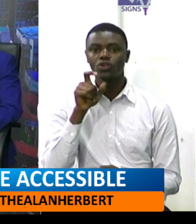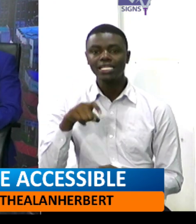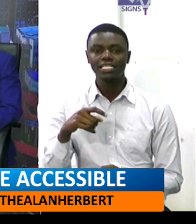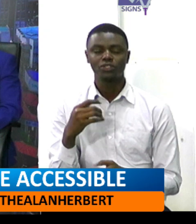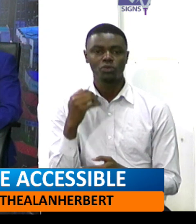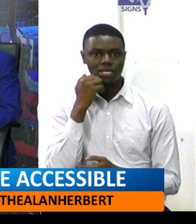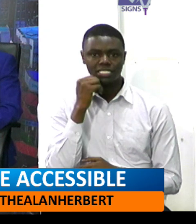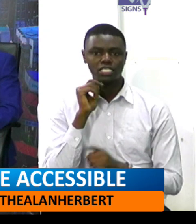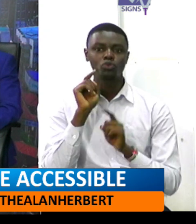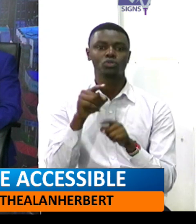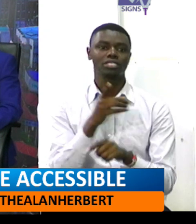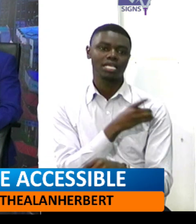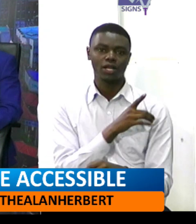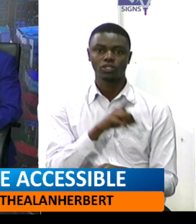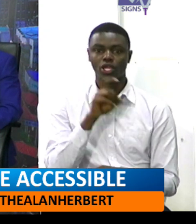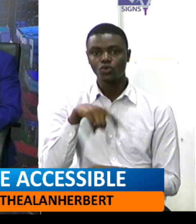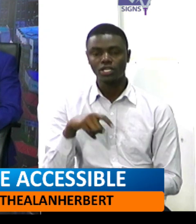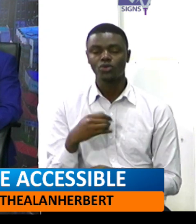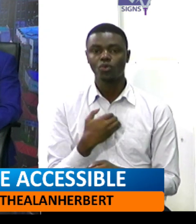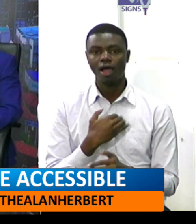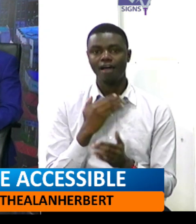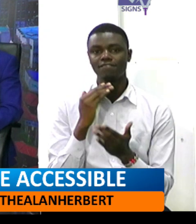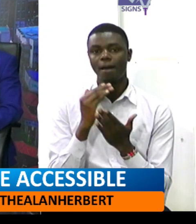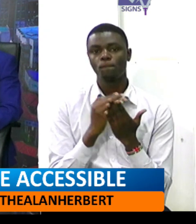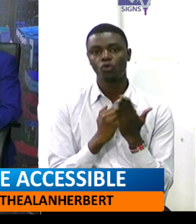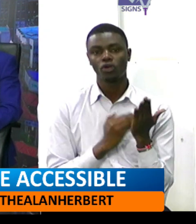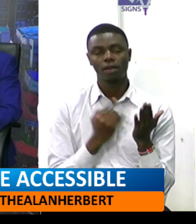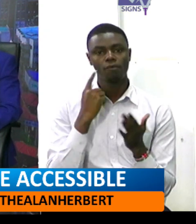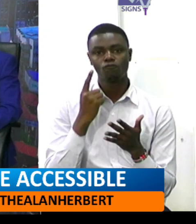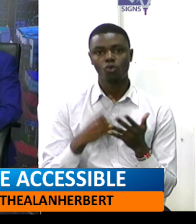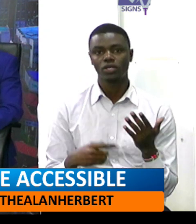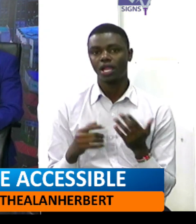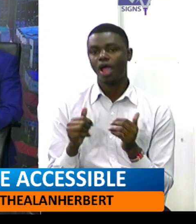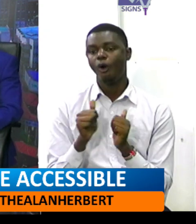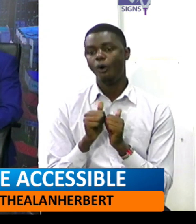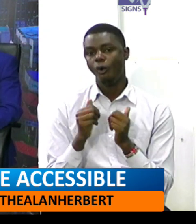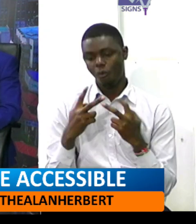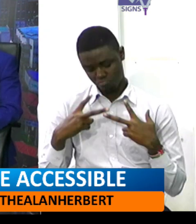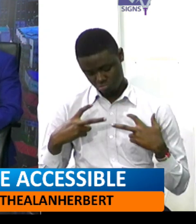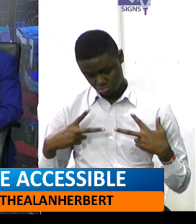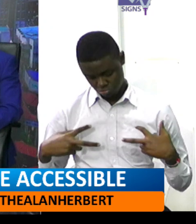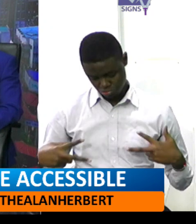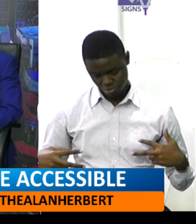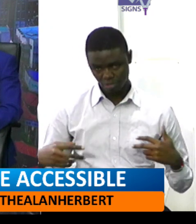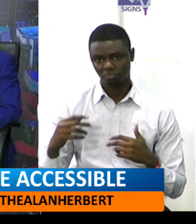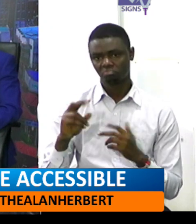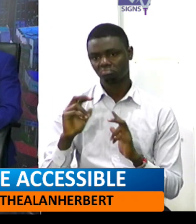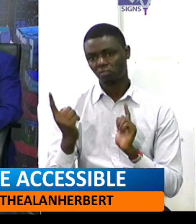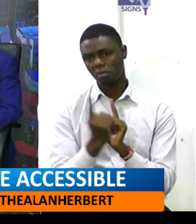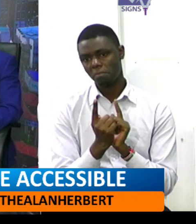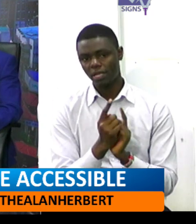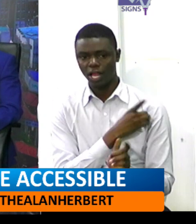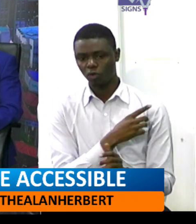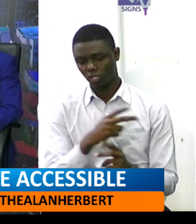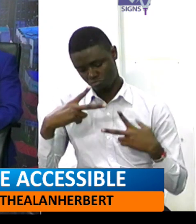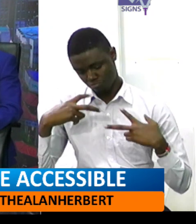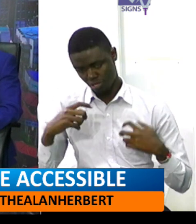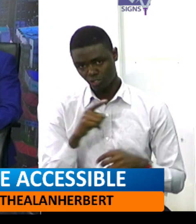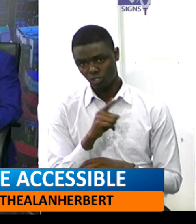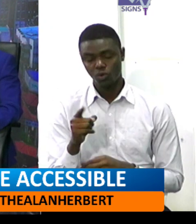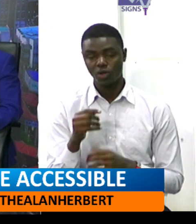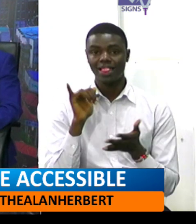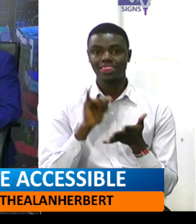to go and see a doctor. You need to have a program for what we call wellness. Go see a doctor to check that you're okay, and that